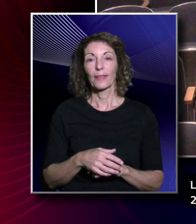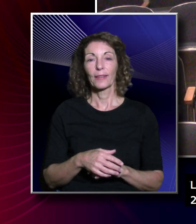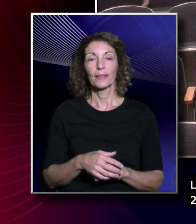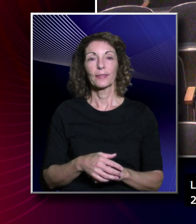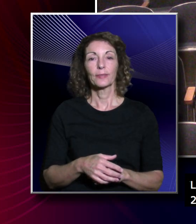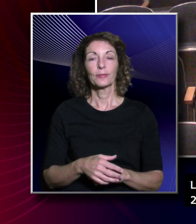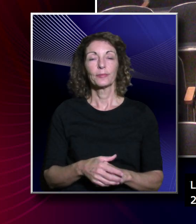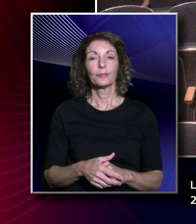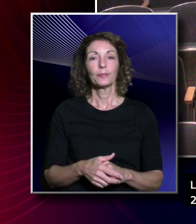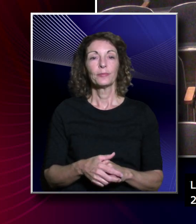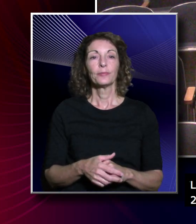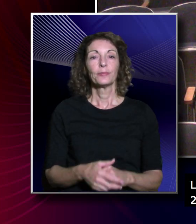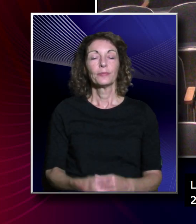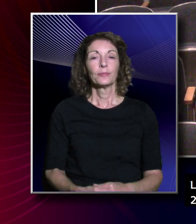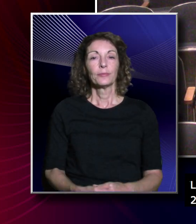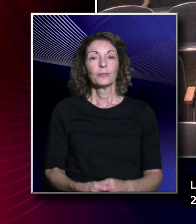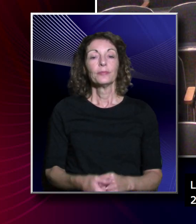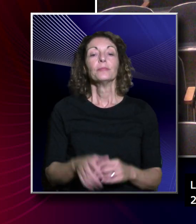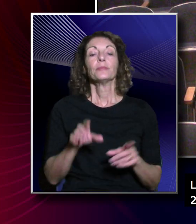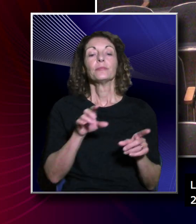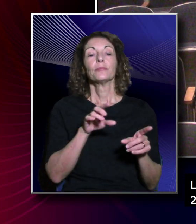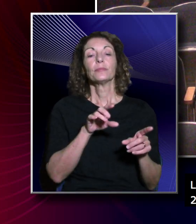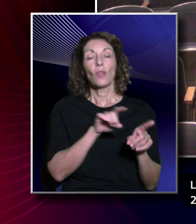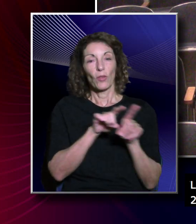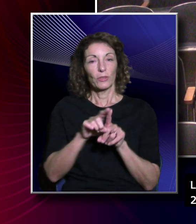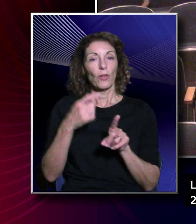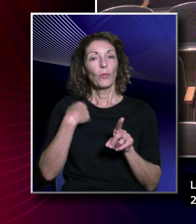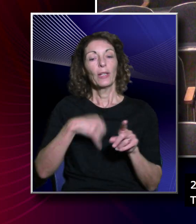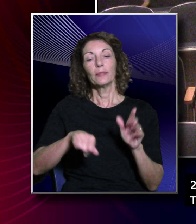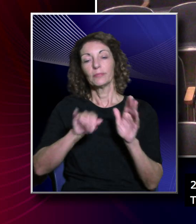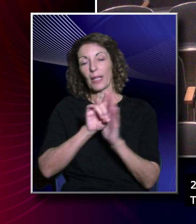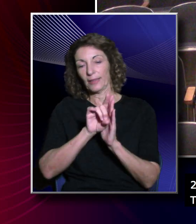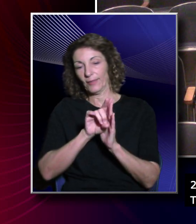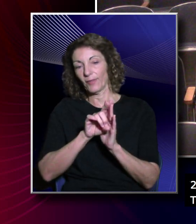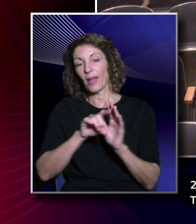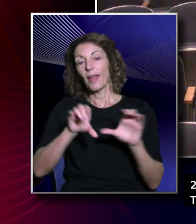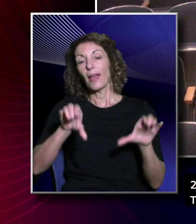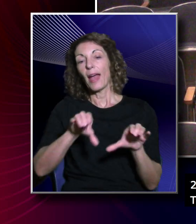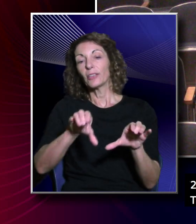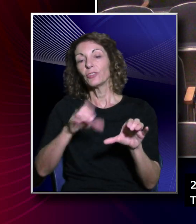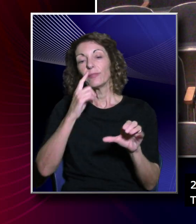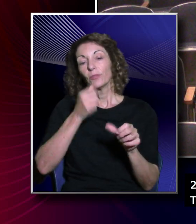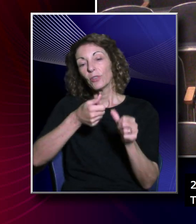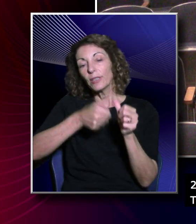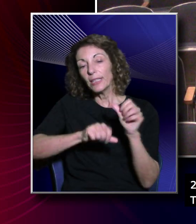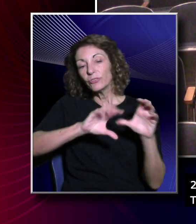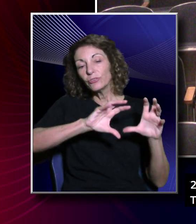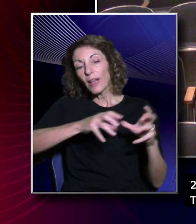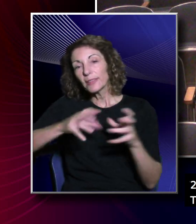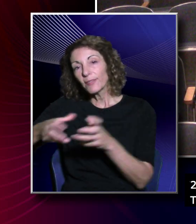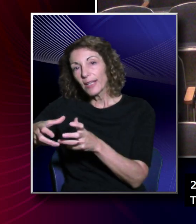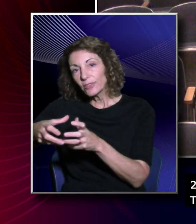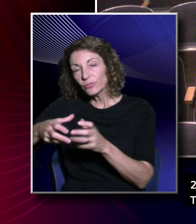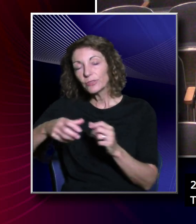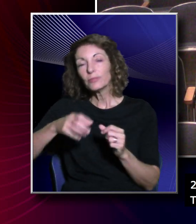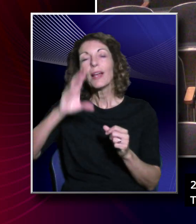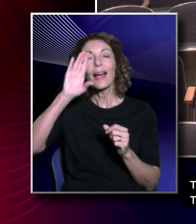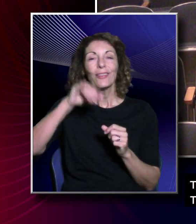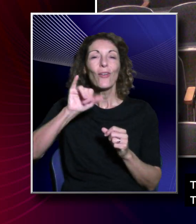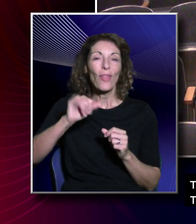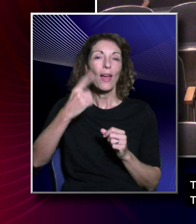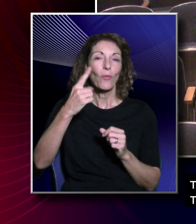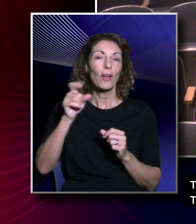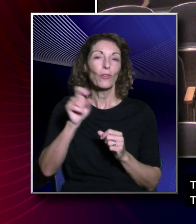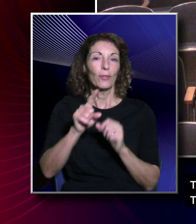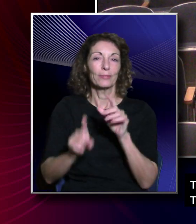We've also identified the actions that are taken for each of the classification groups. I know that was one of the questions that was brought up